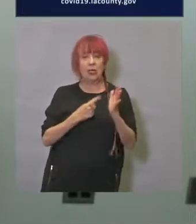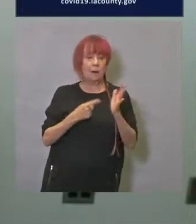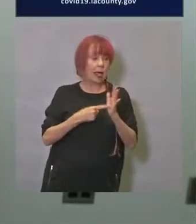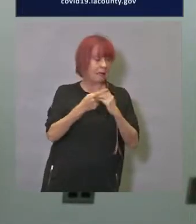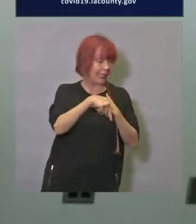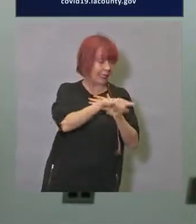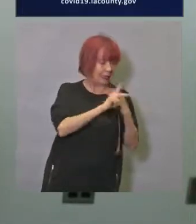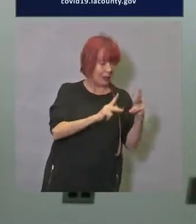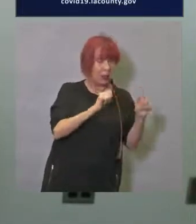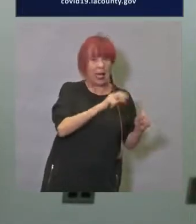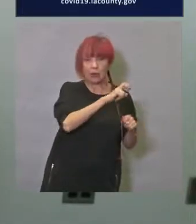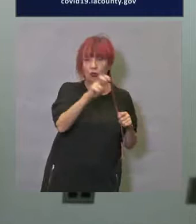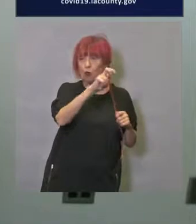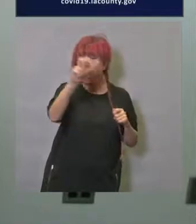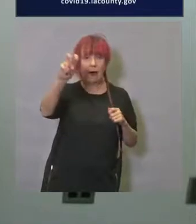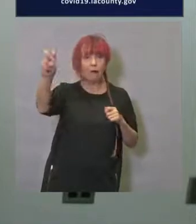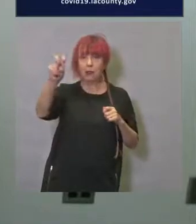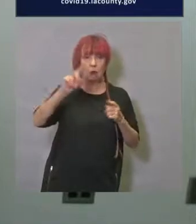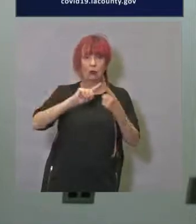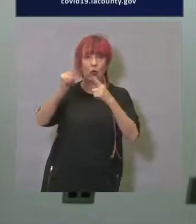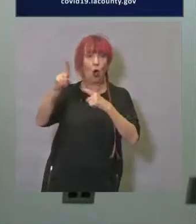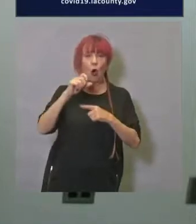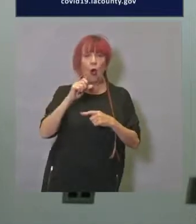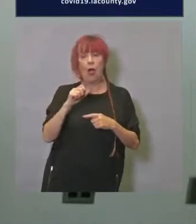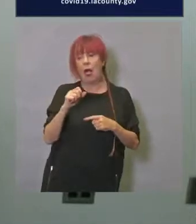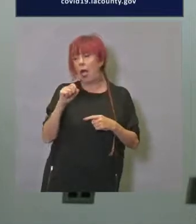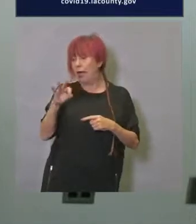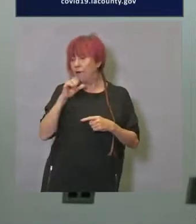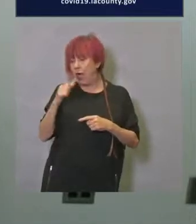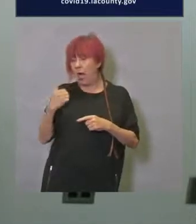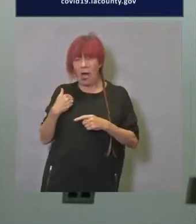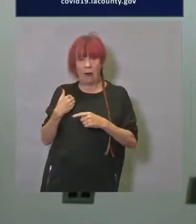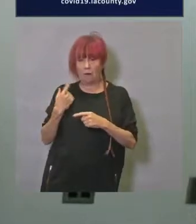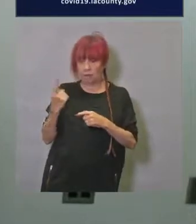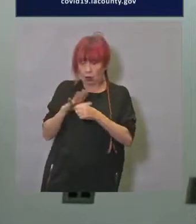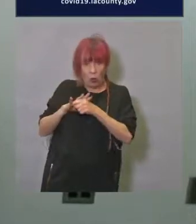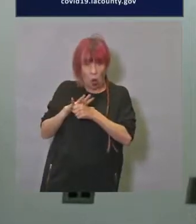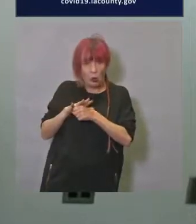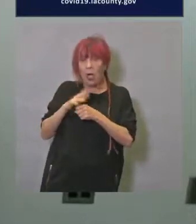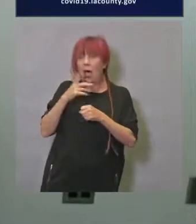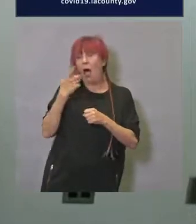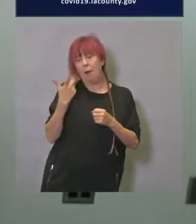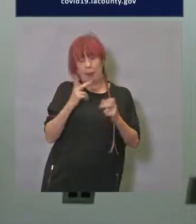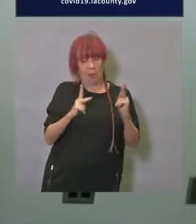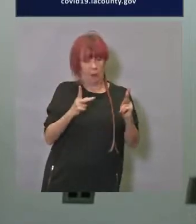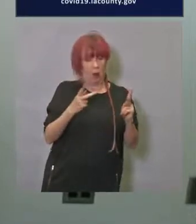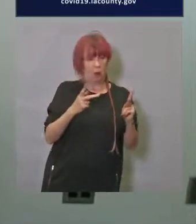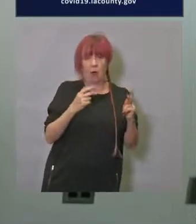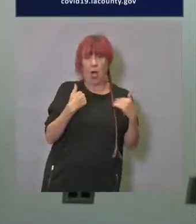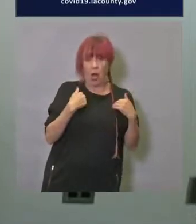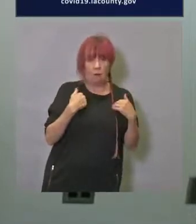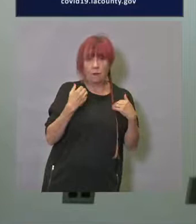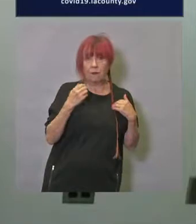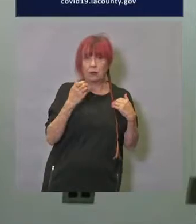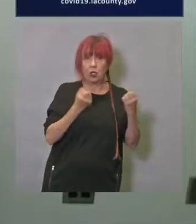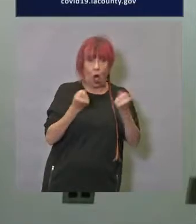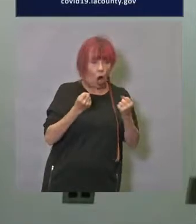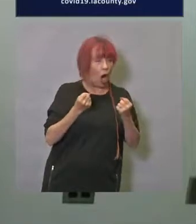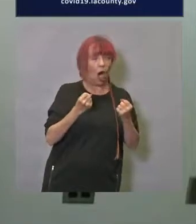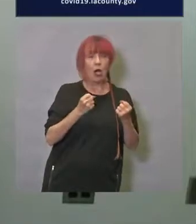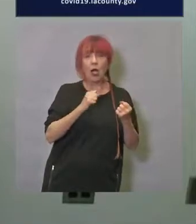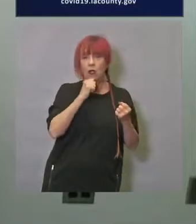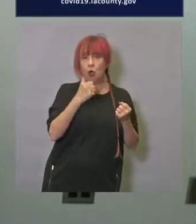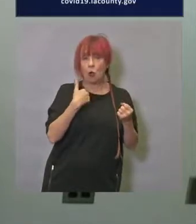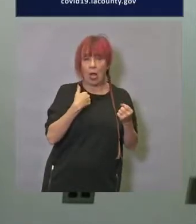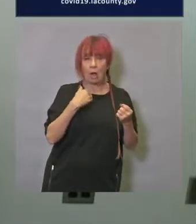one that's close by. As you've noted, people who can travel, who have cars, who don't have jobs that make it hard